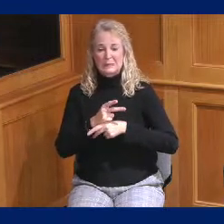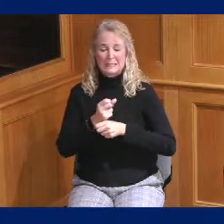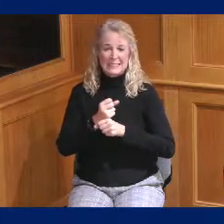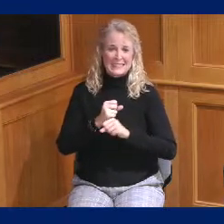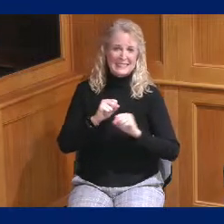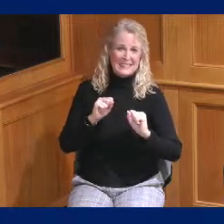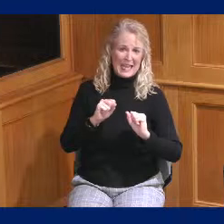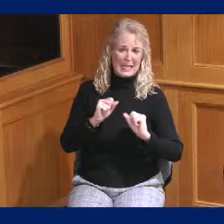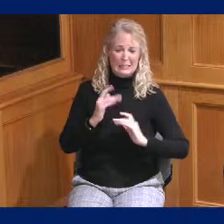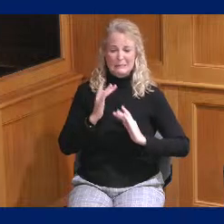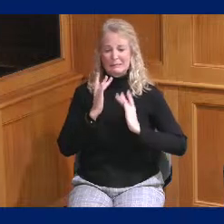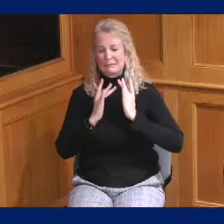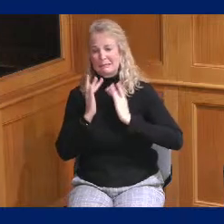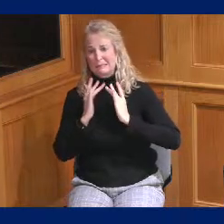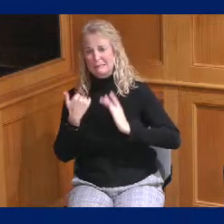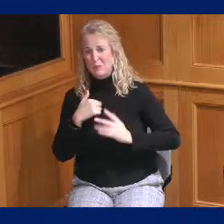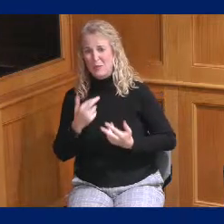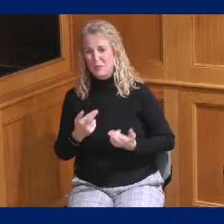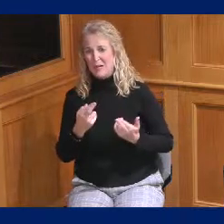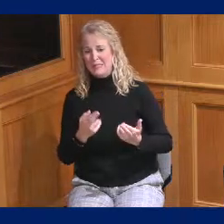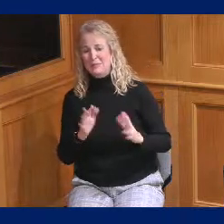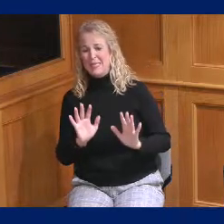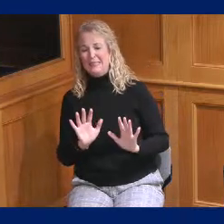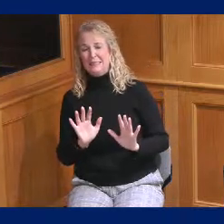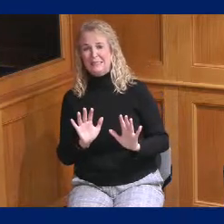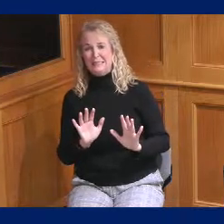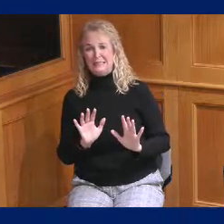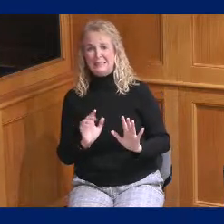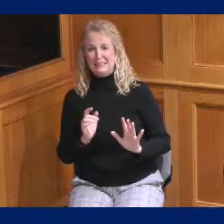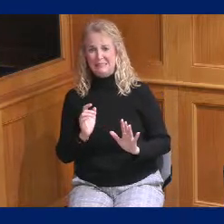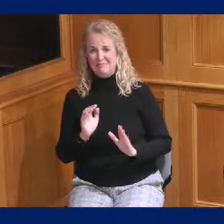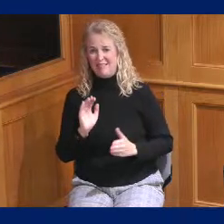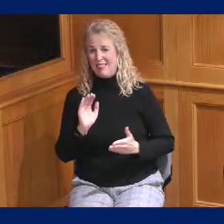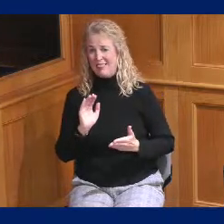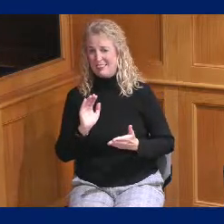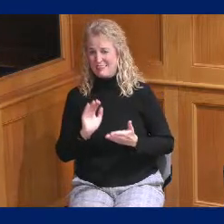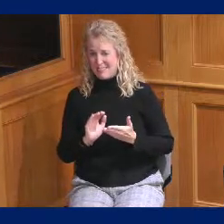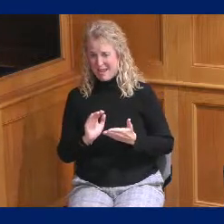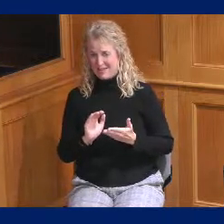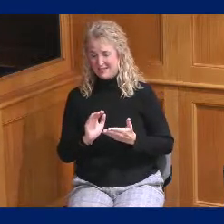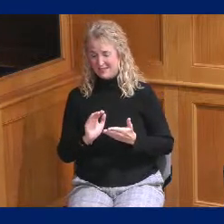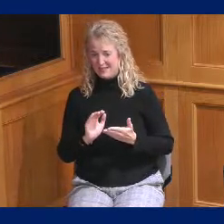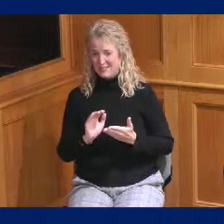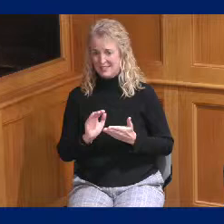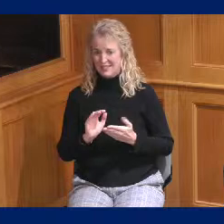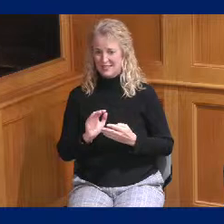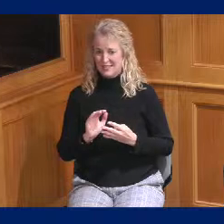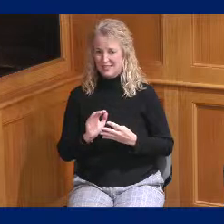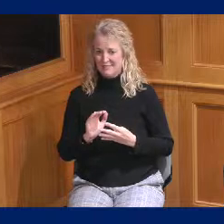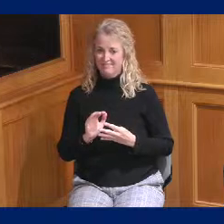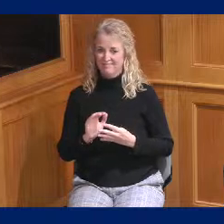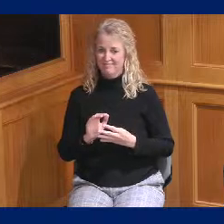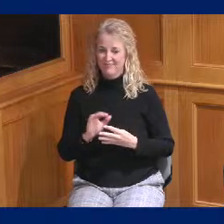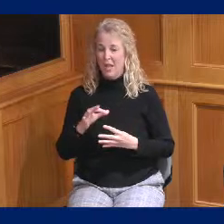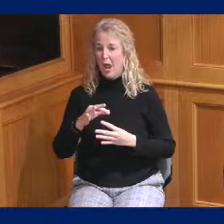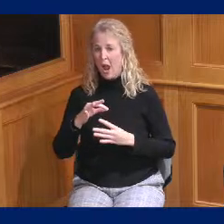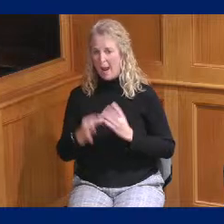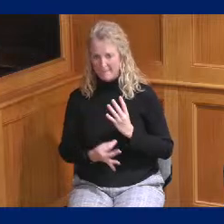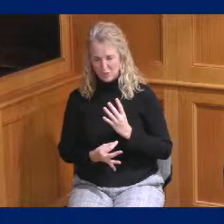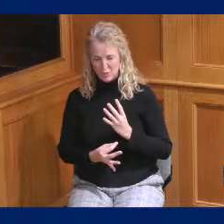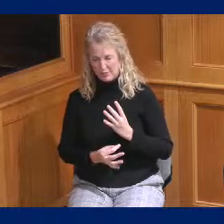here, we are recommending pulling back on some of the discretionary programming of the county to ensure